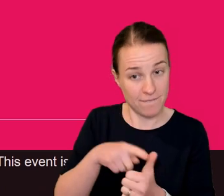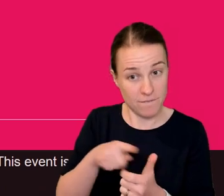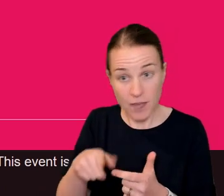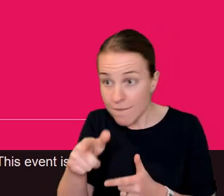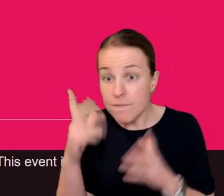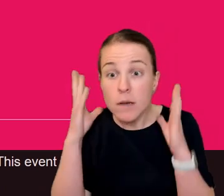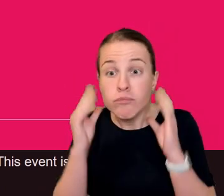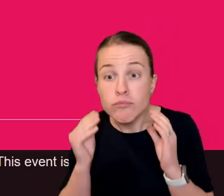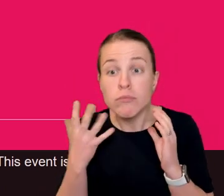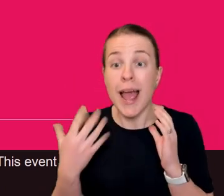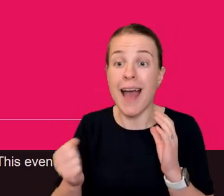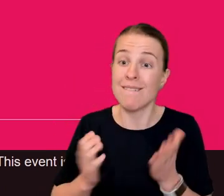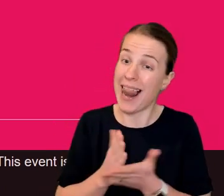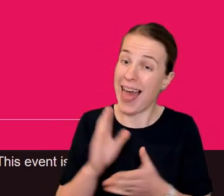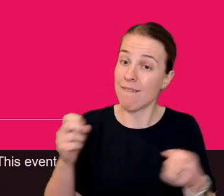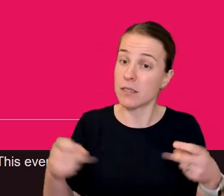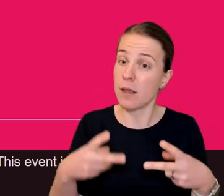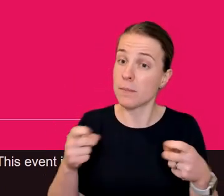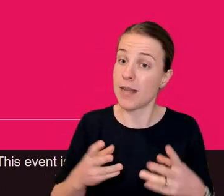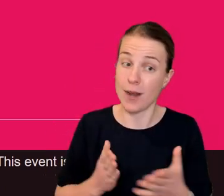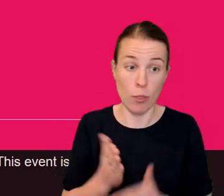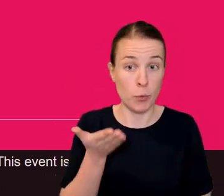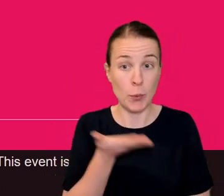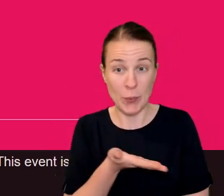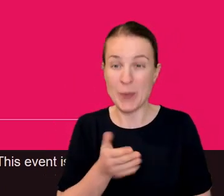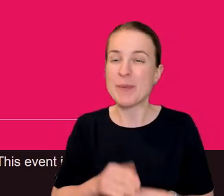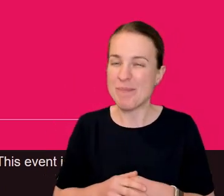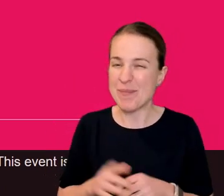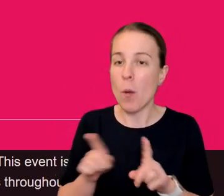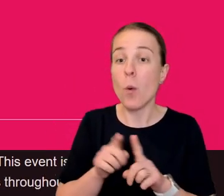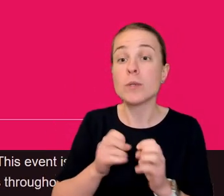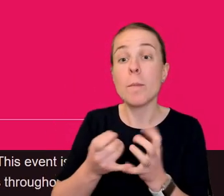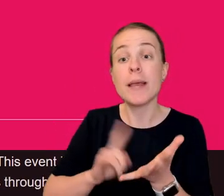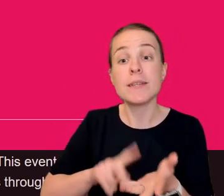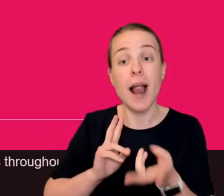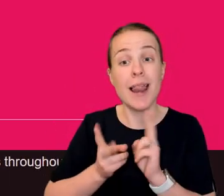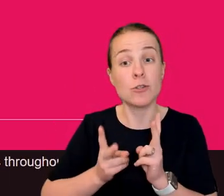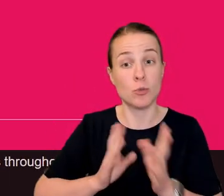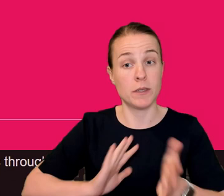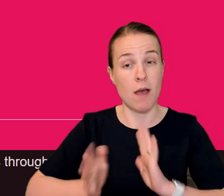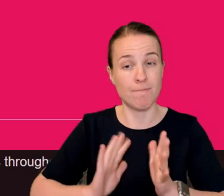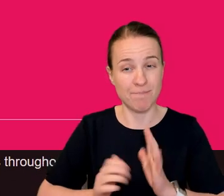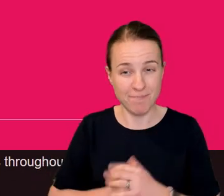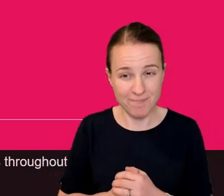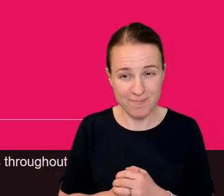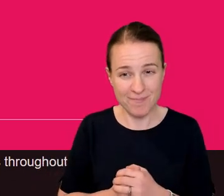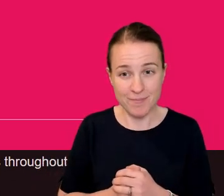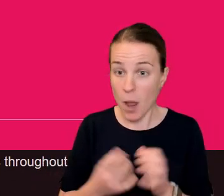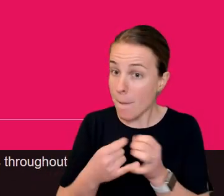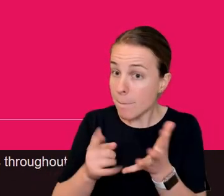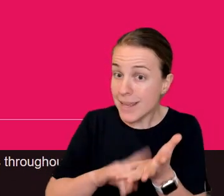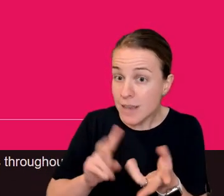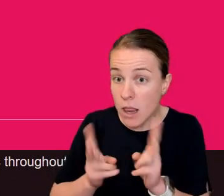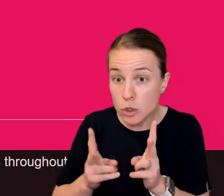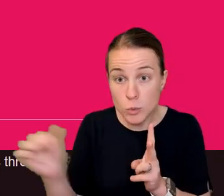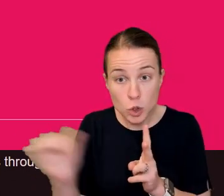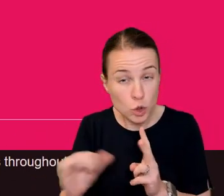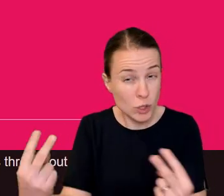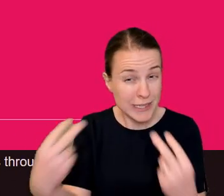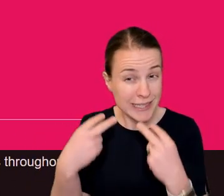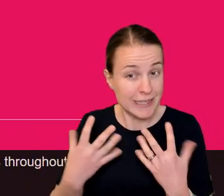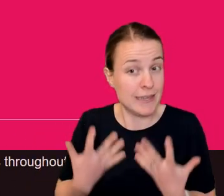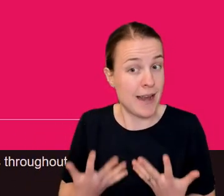live subtitles throughout the event, as well as a British Sign Language interpreter, who should be visible to you in the bottom right-hand corner of your